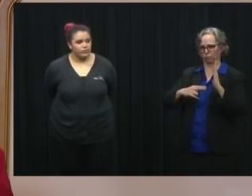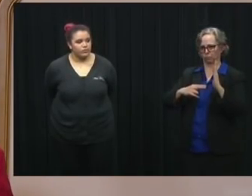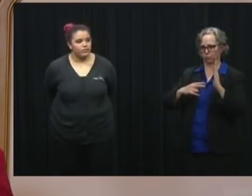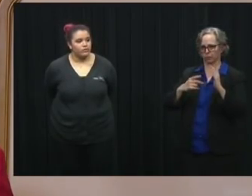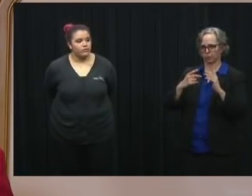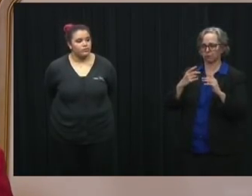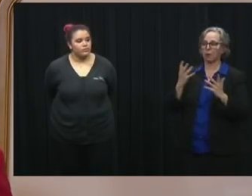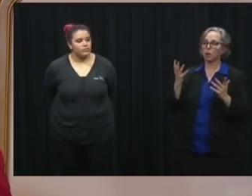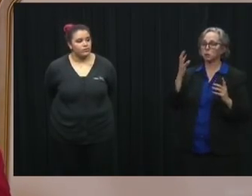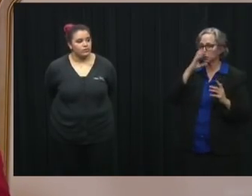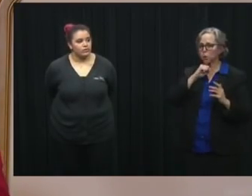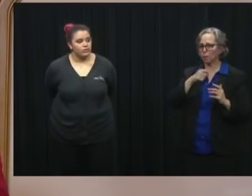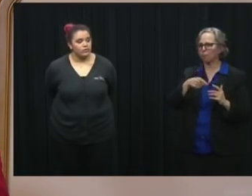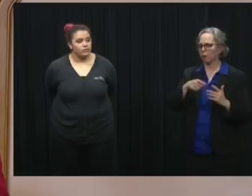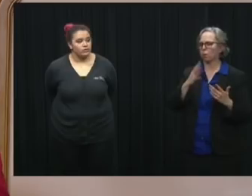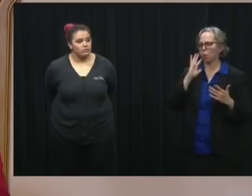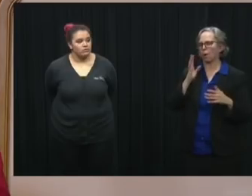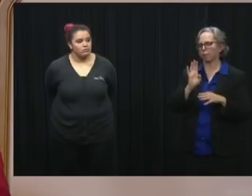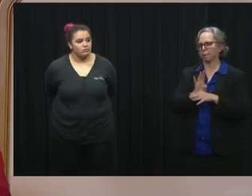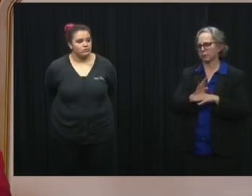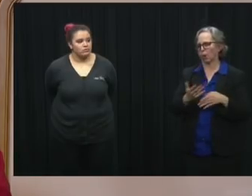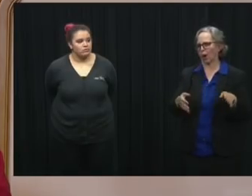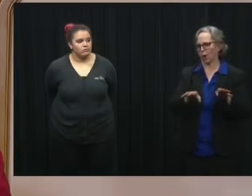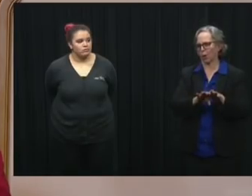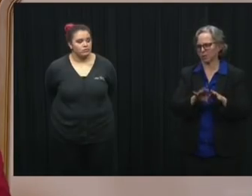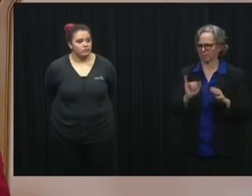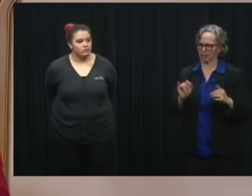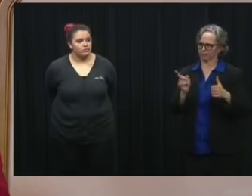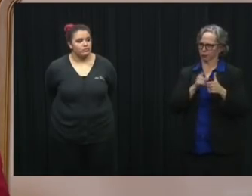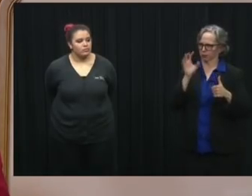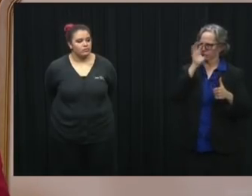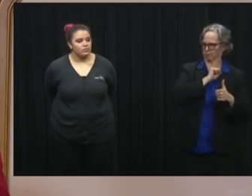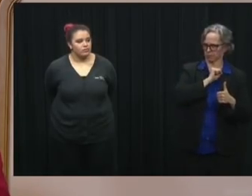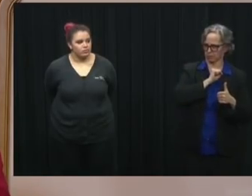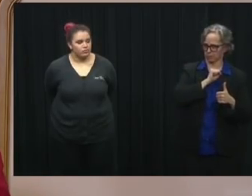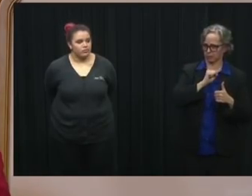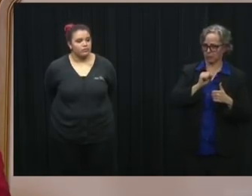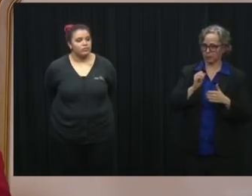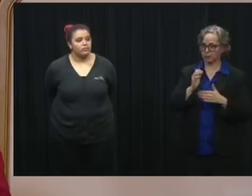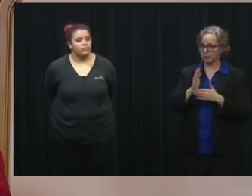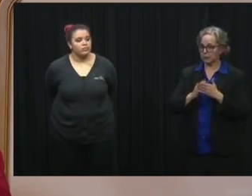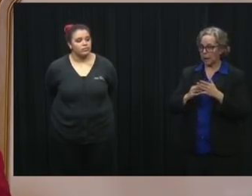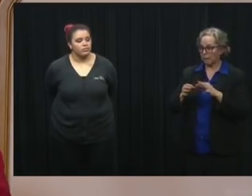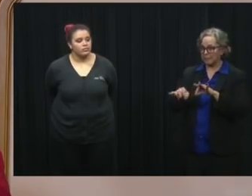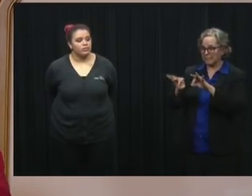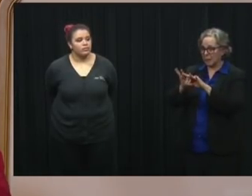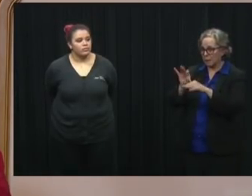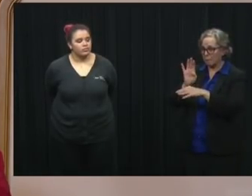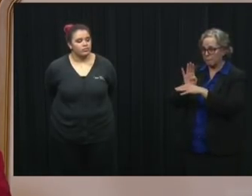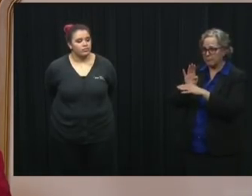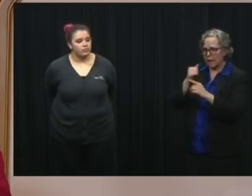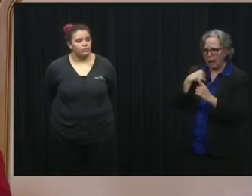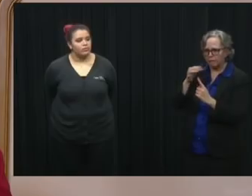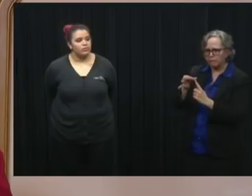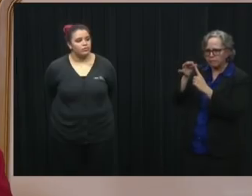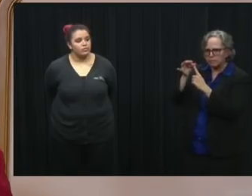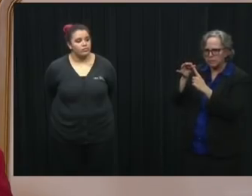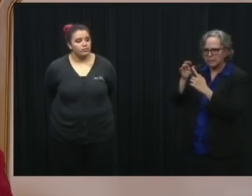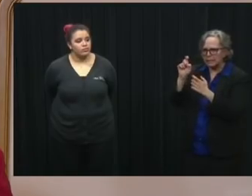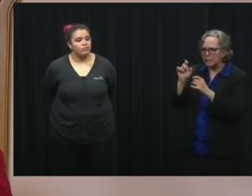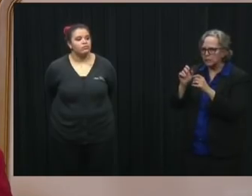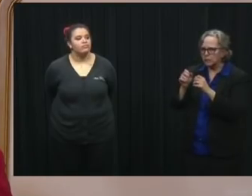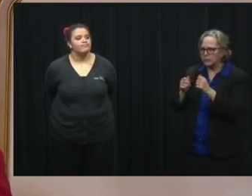there's significant exceptions in there, and they're written in there so we can continue to eat, so we can continue to